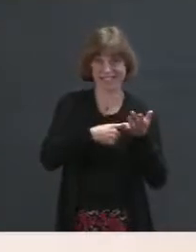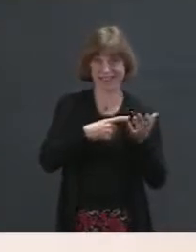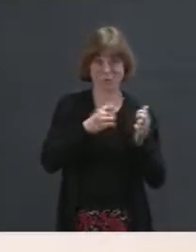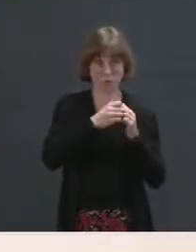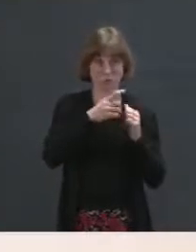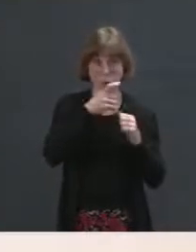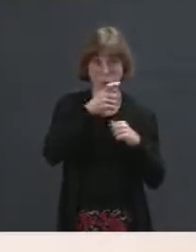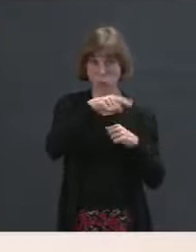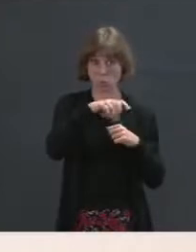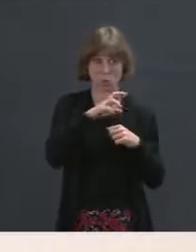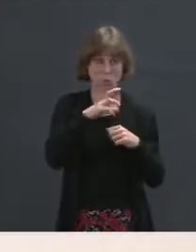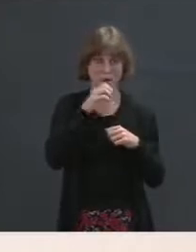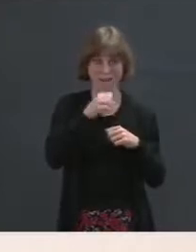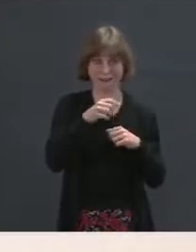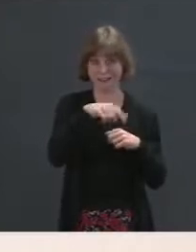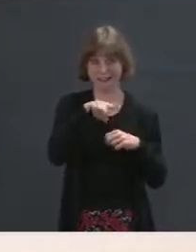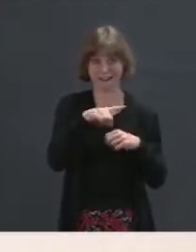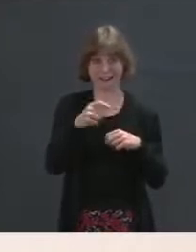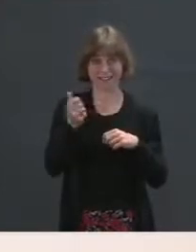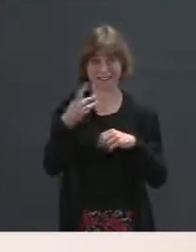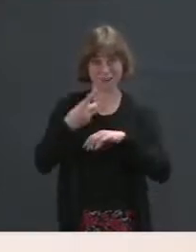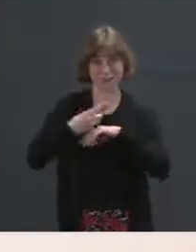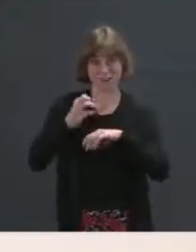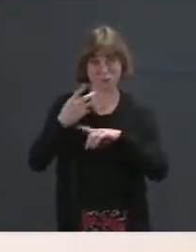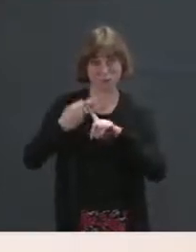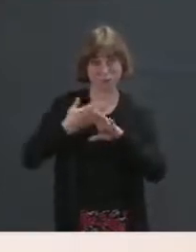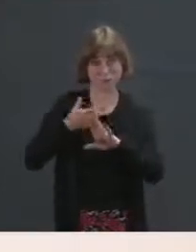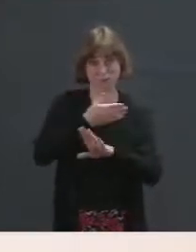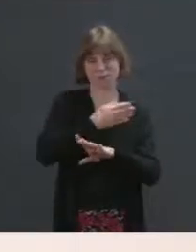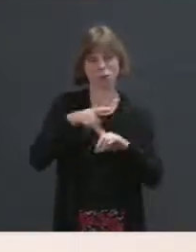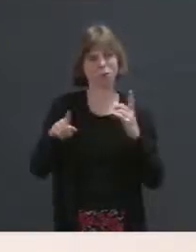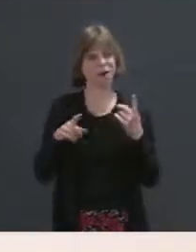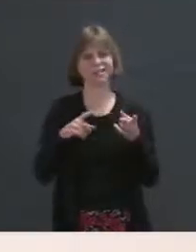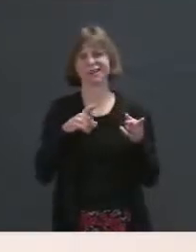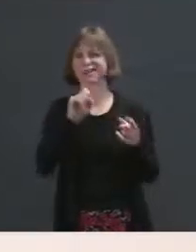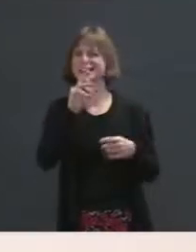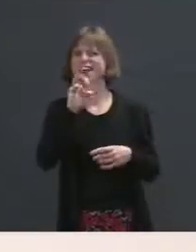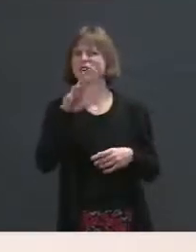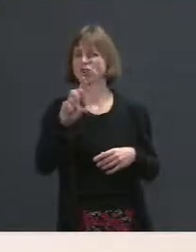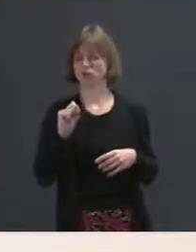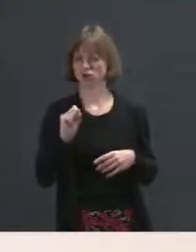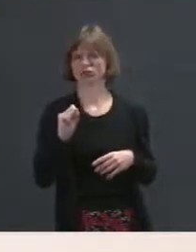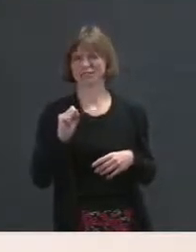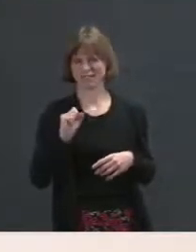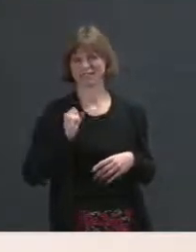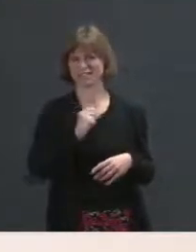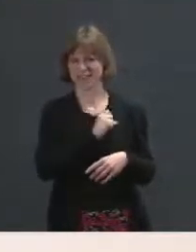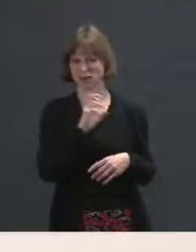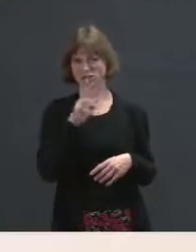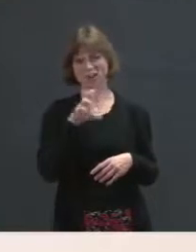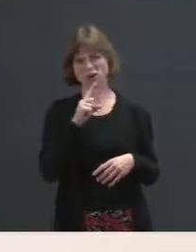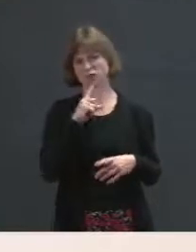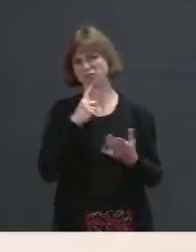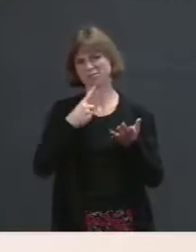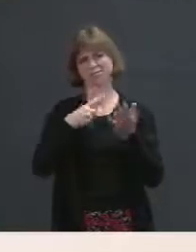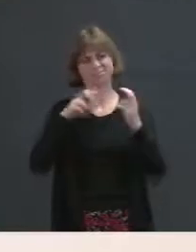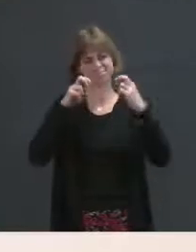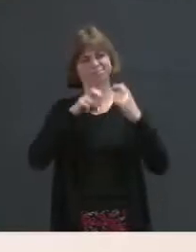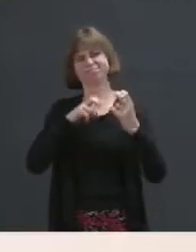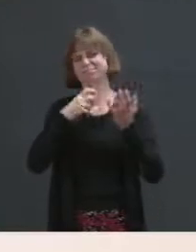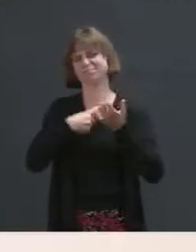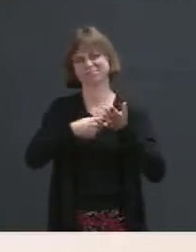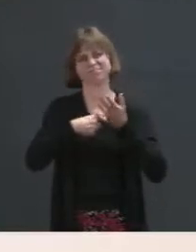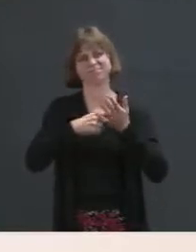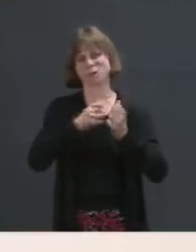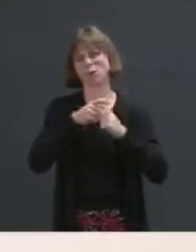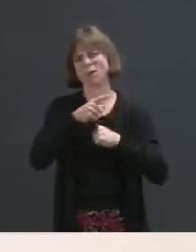but Senator Sanders is someone who we consult with regularly at many levels, including at the president's level, and